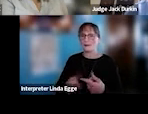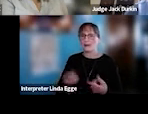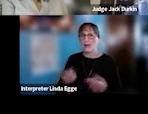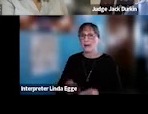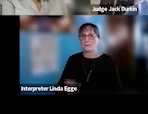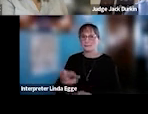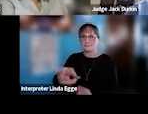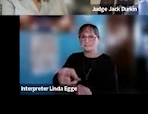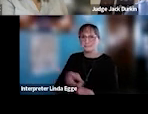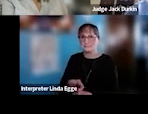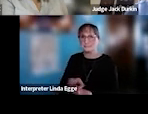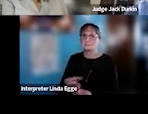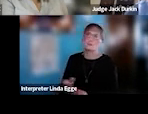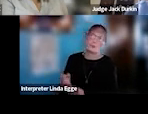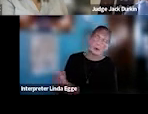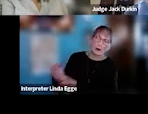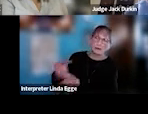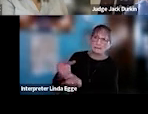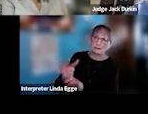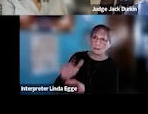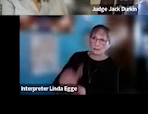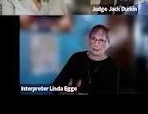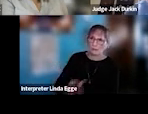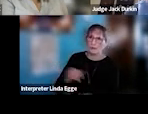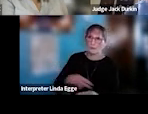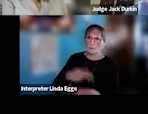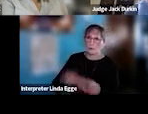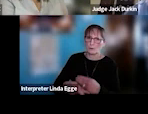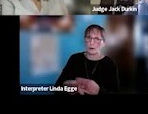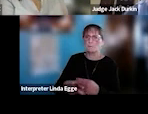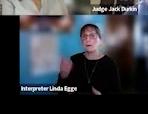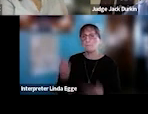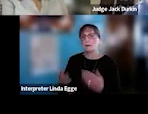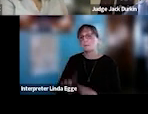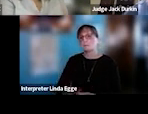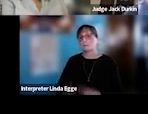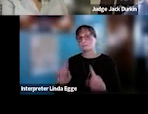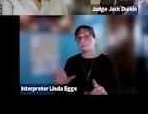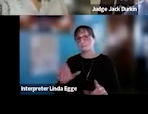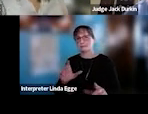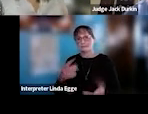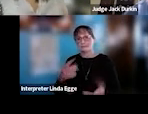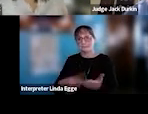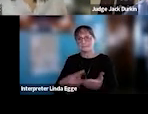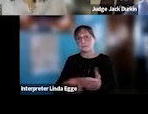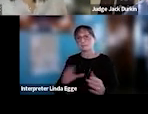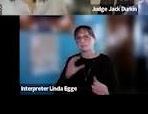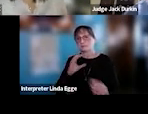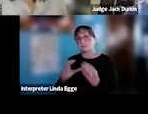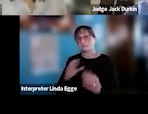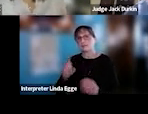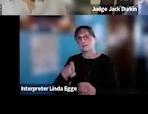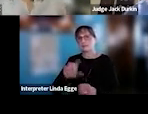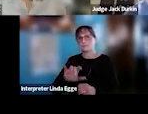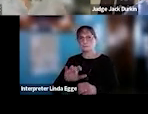year into their participation in the program. And there may be a different discussion and conversation that needs to take place.